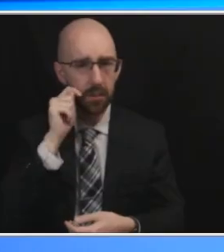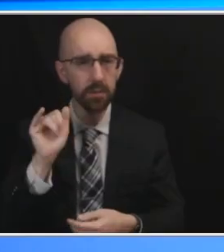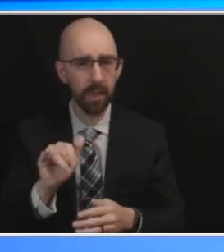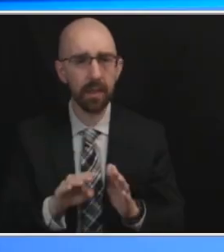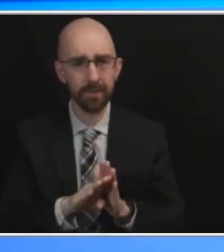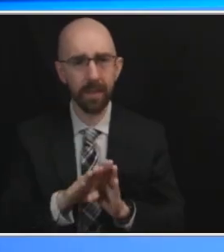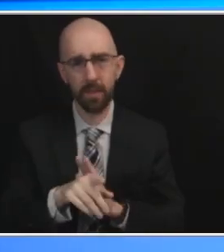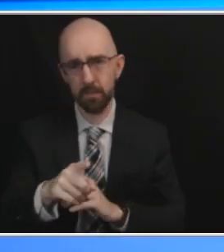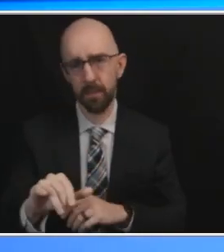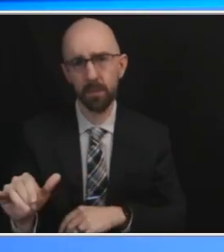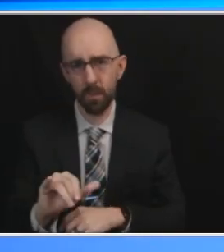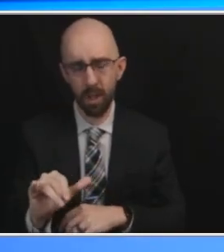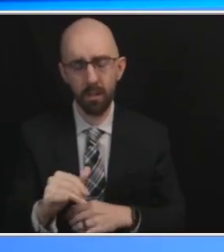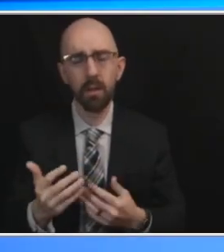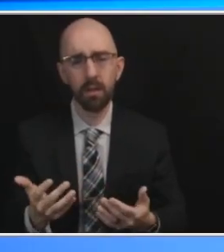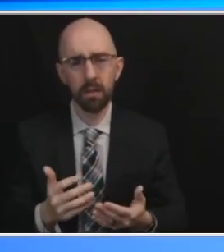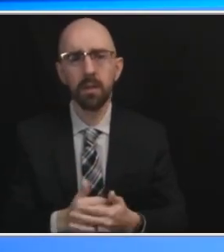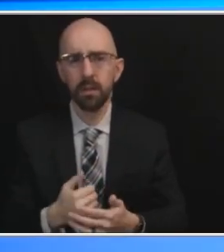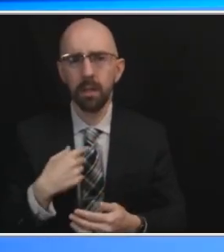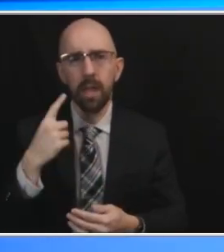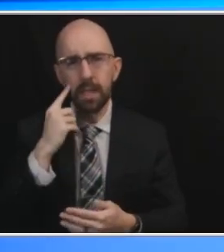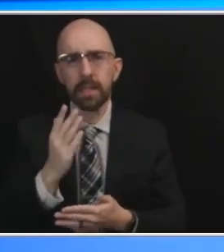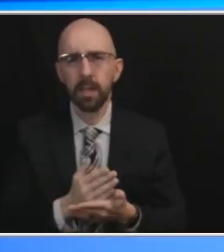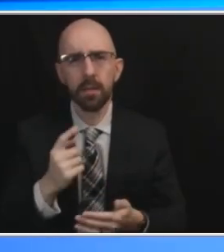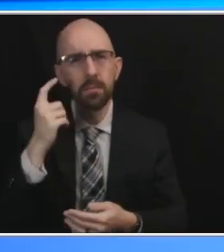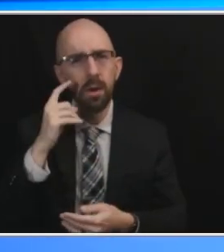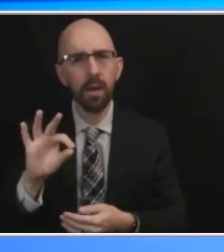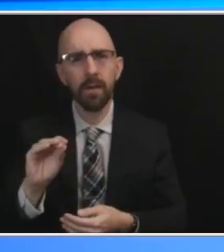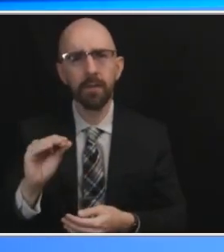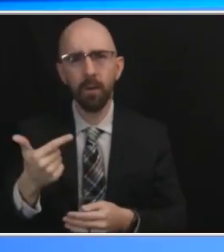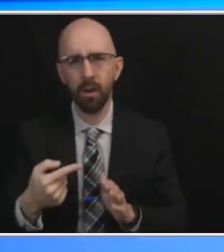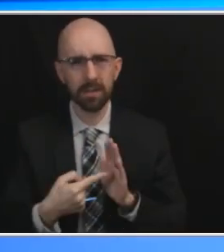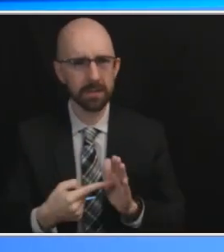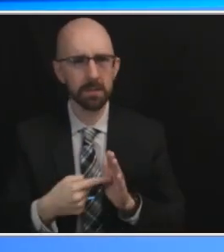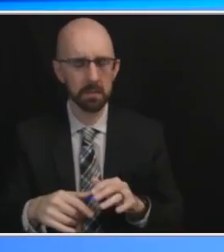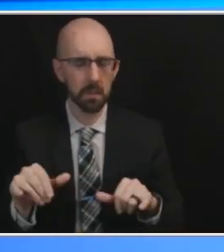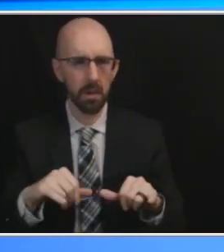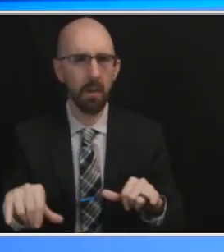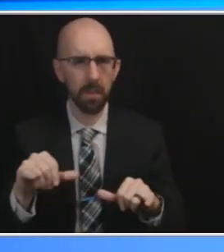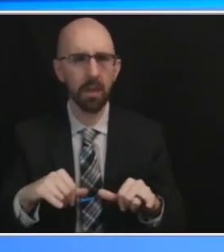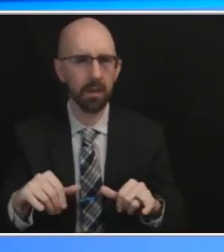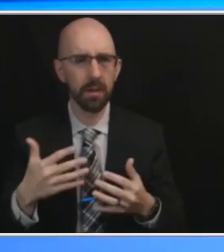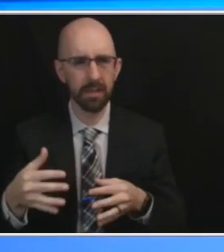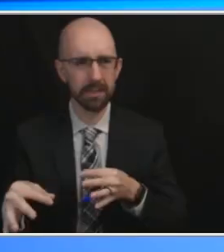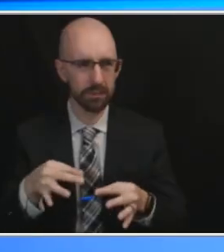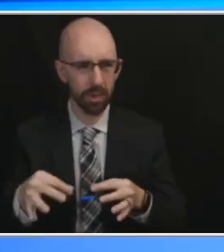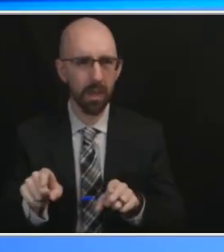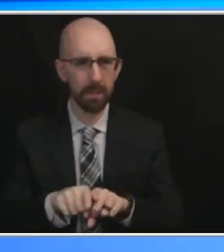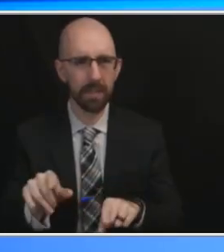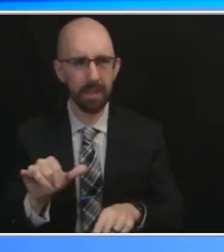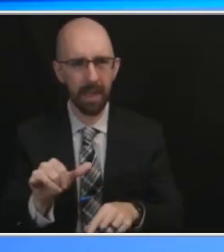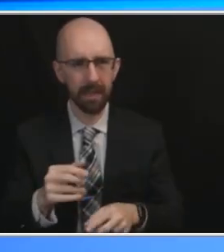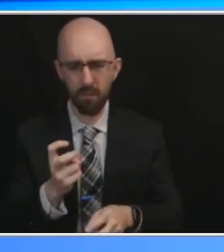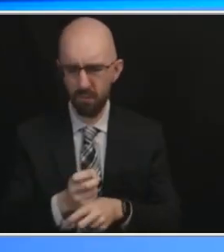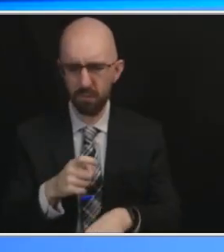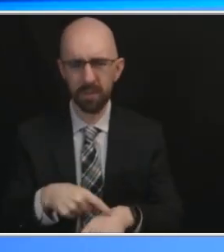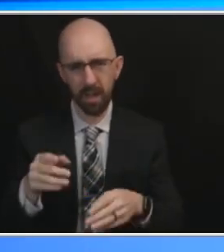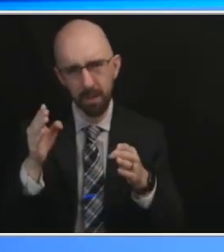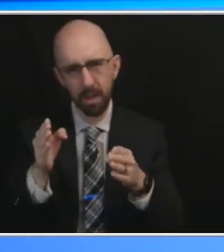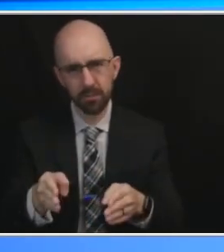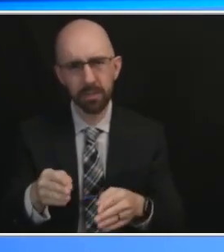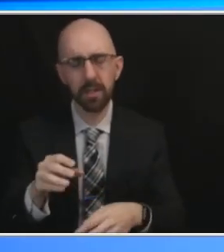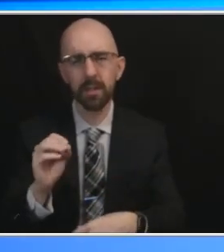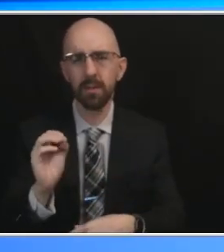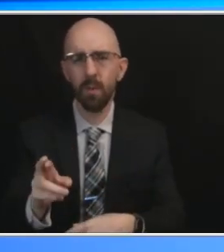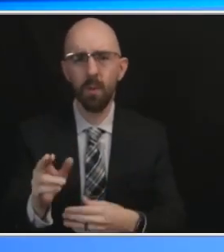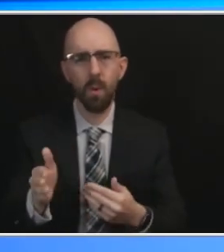so, I think some of these kind of brain fog type of symptoms were pretty common, kind of described as like trouble concentrating or almost like